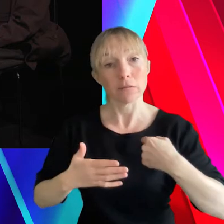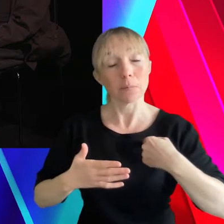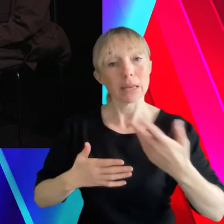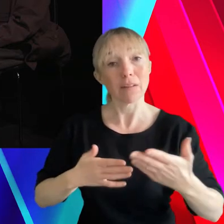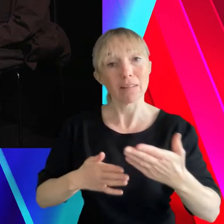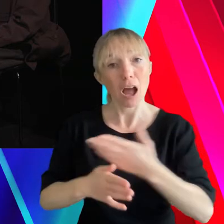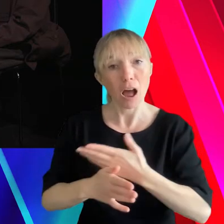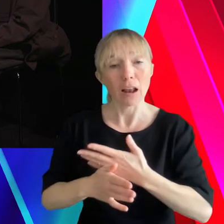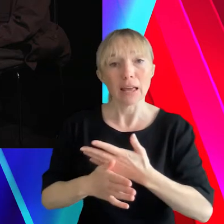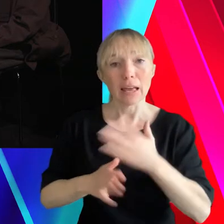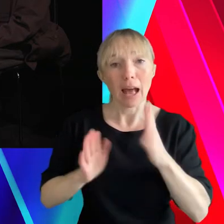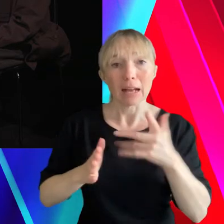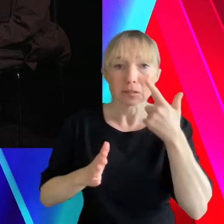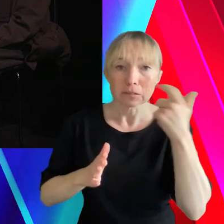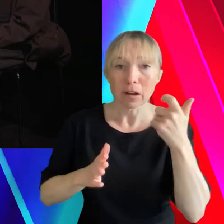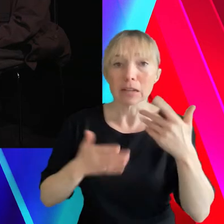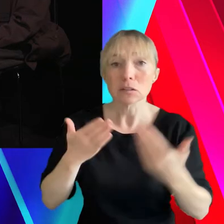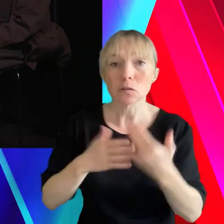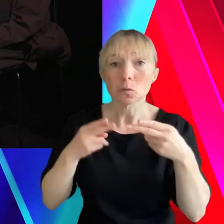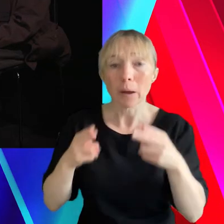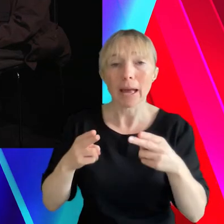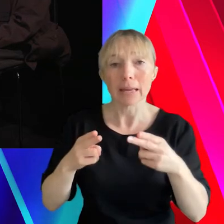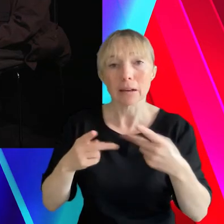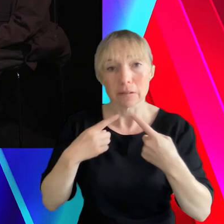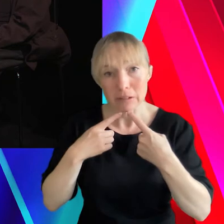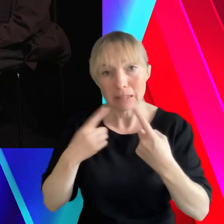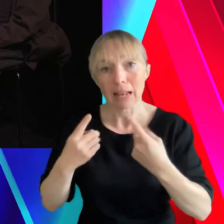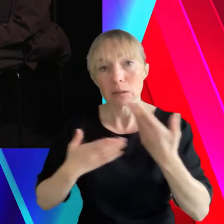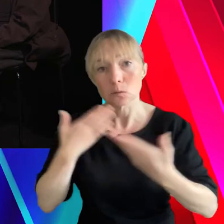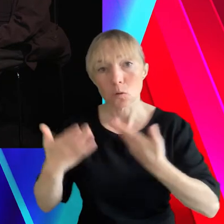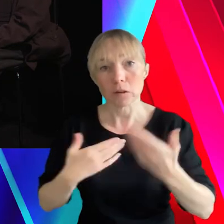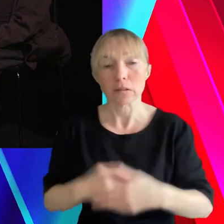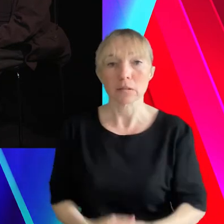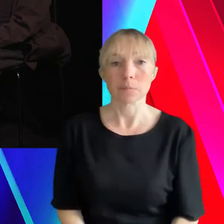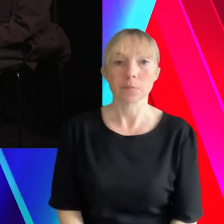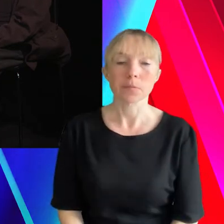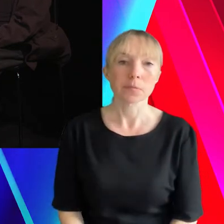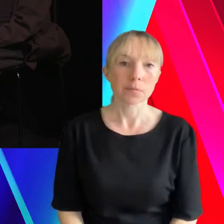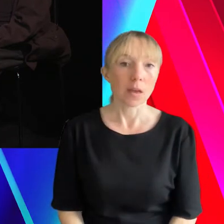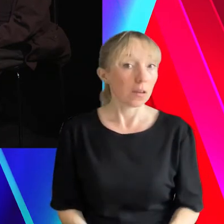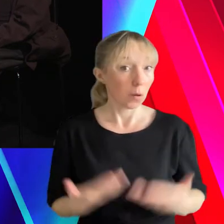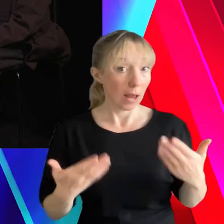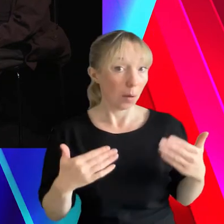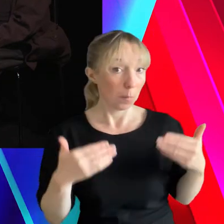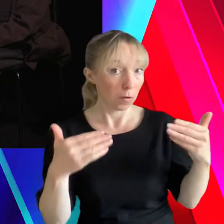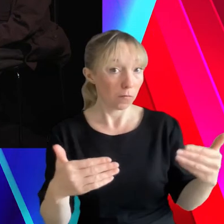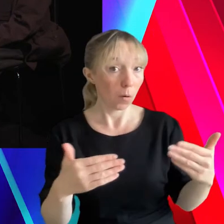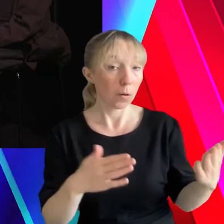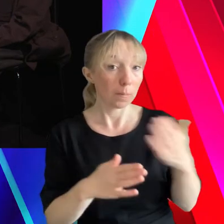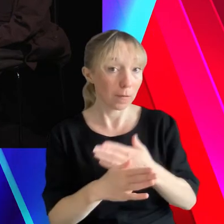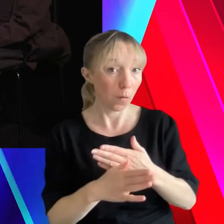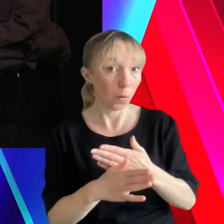was to find a new way of telling stories. Let's just move on a bit. But before we do that,